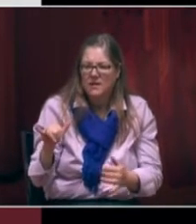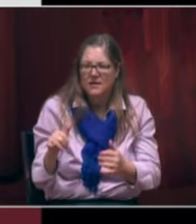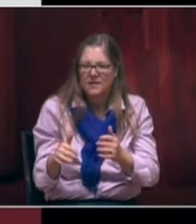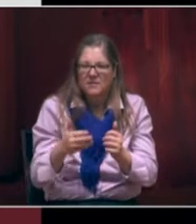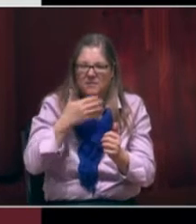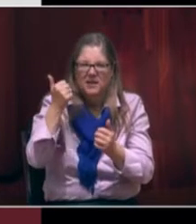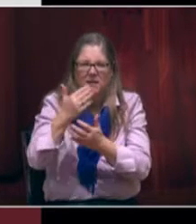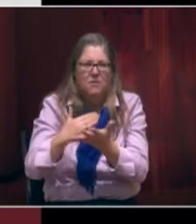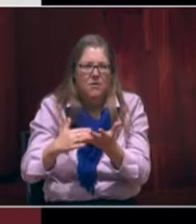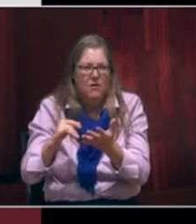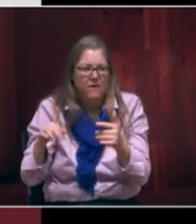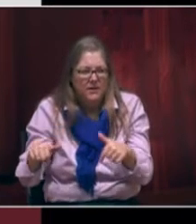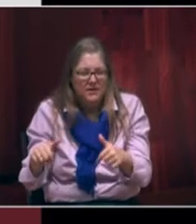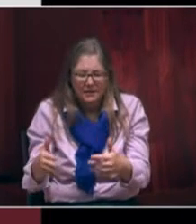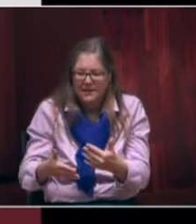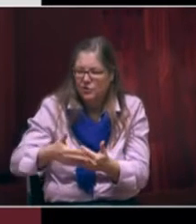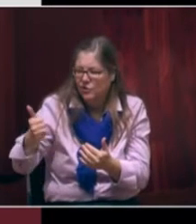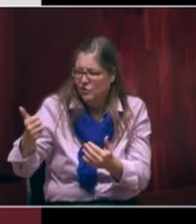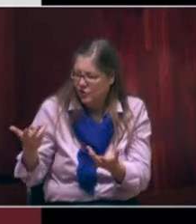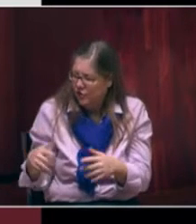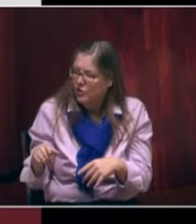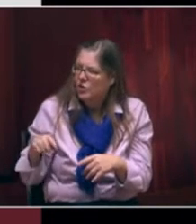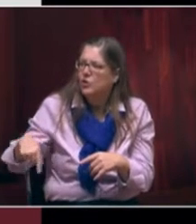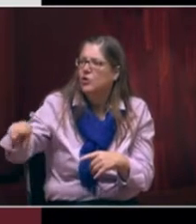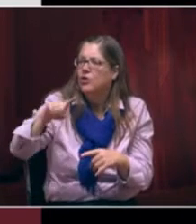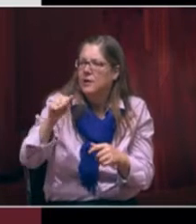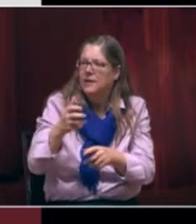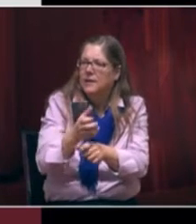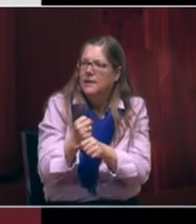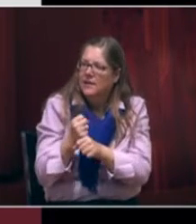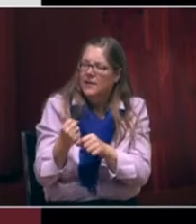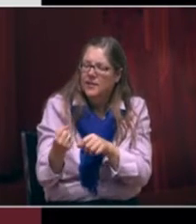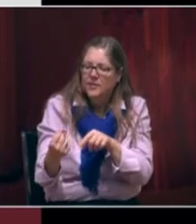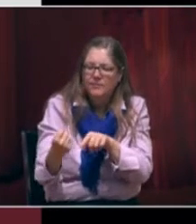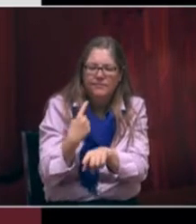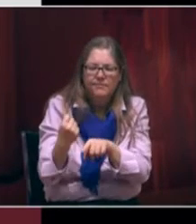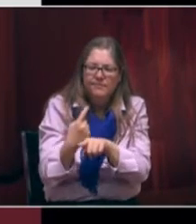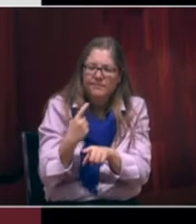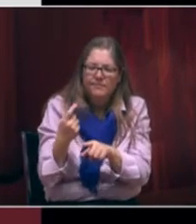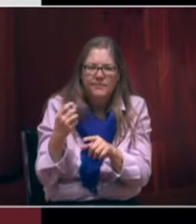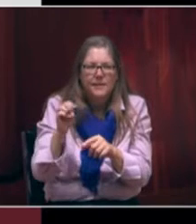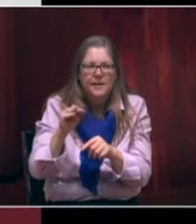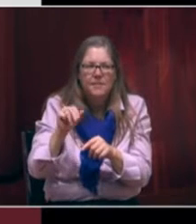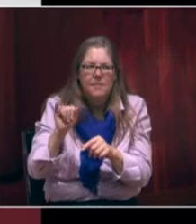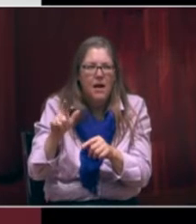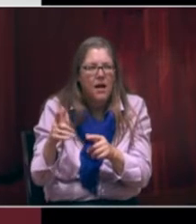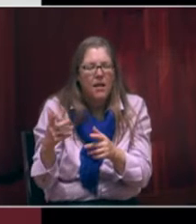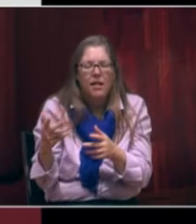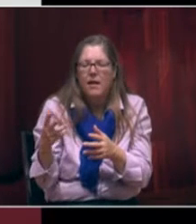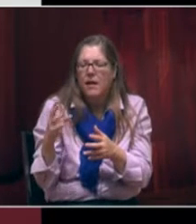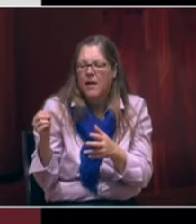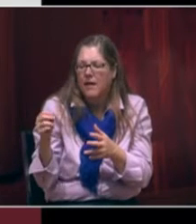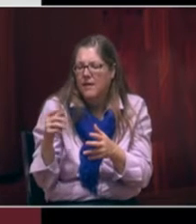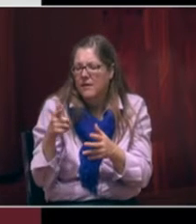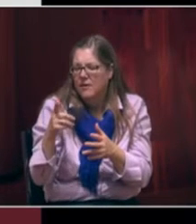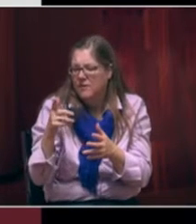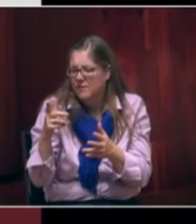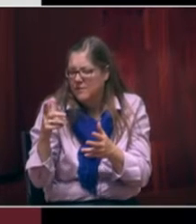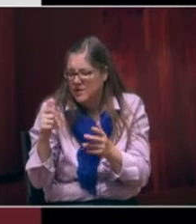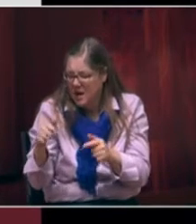this, where you all are going to be able to receive these notices and route them to